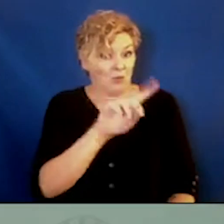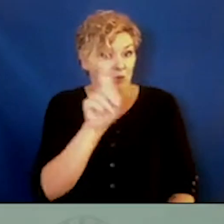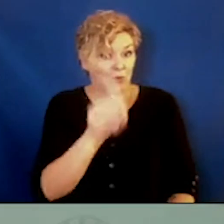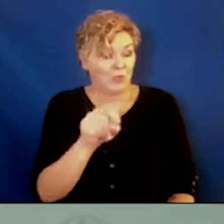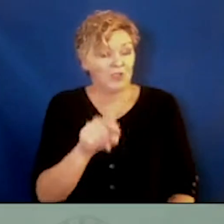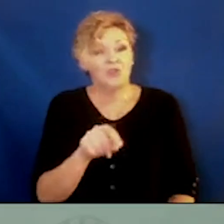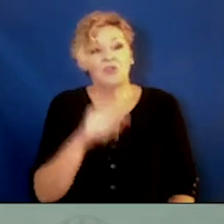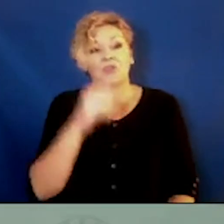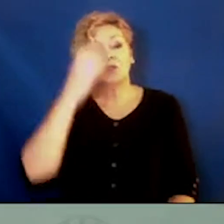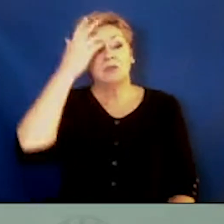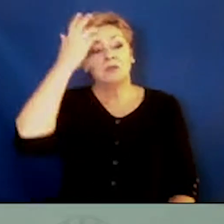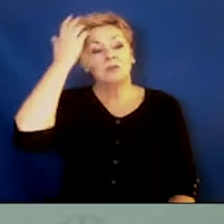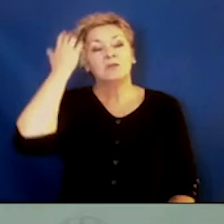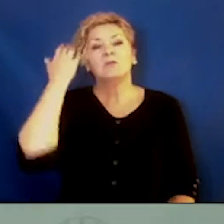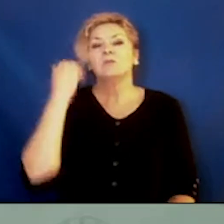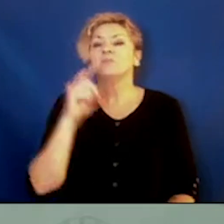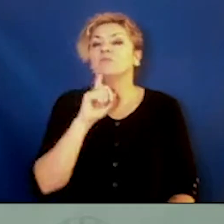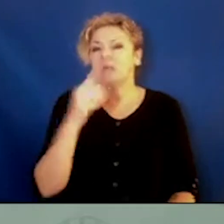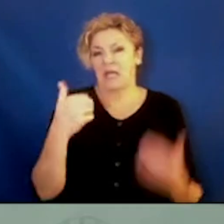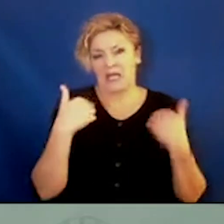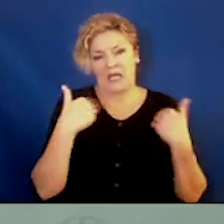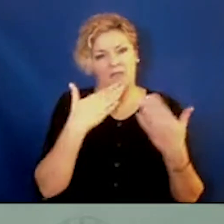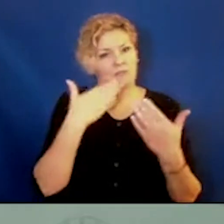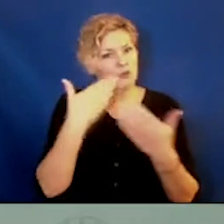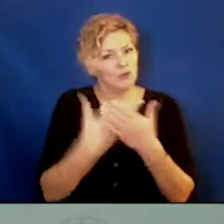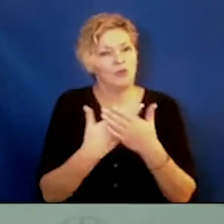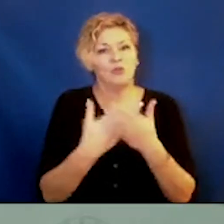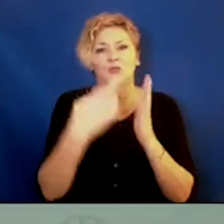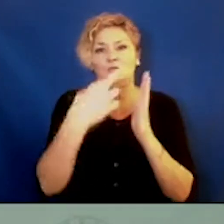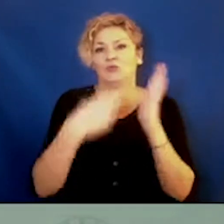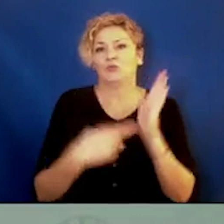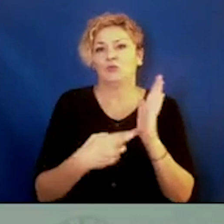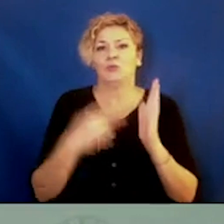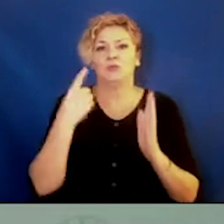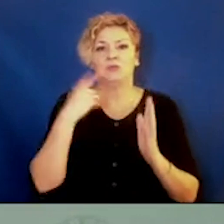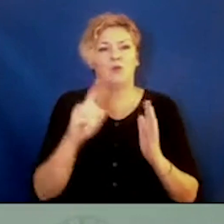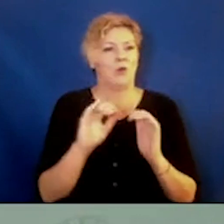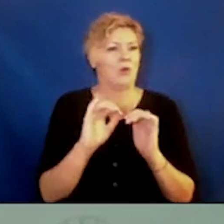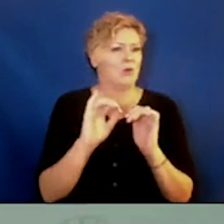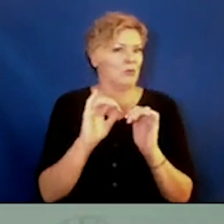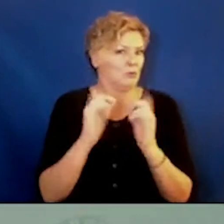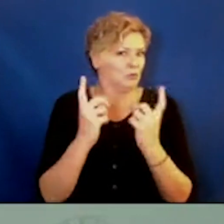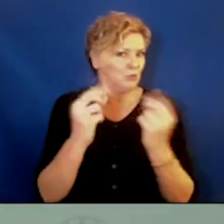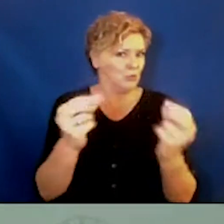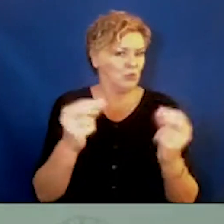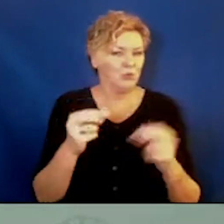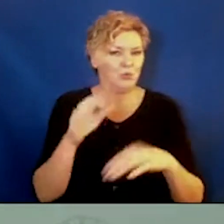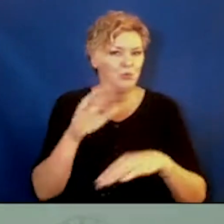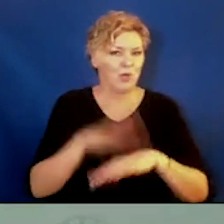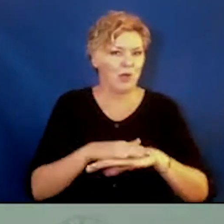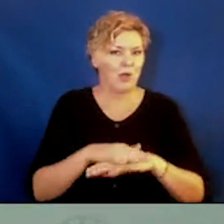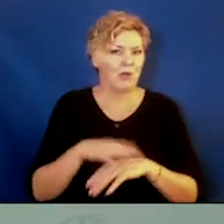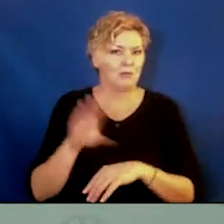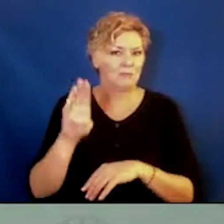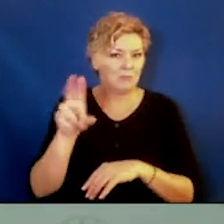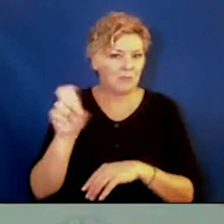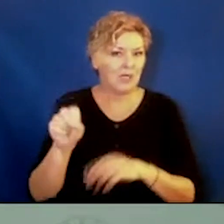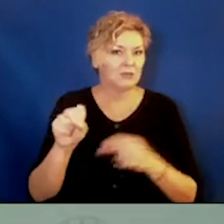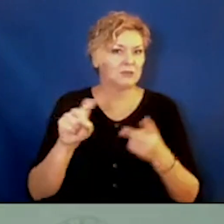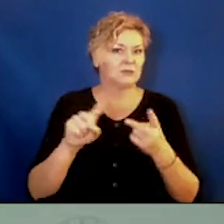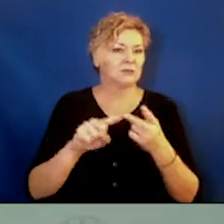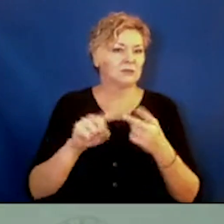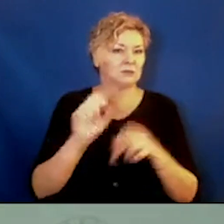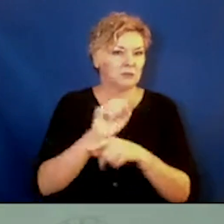Oh, hi there. I was hoping you could talk about COVID-19 exposure and transmission on public transit. How susceptible are